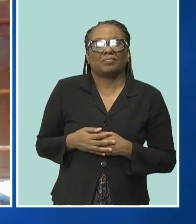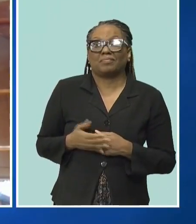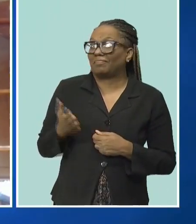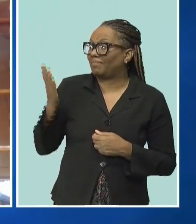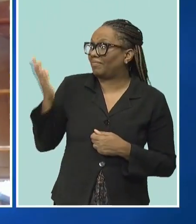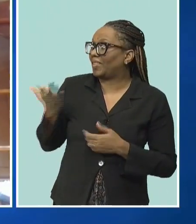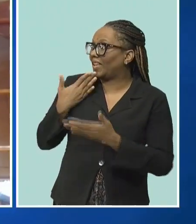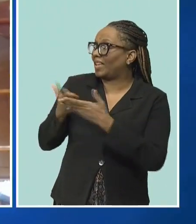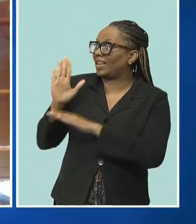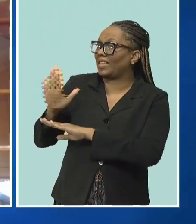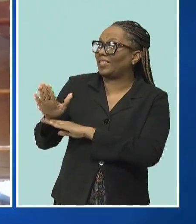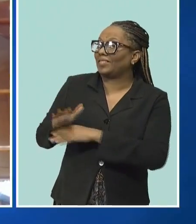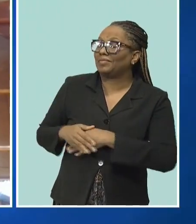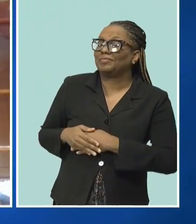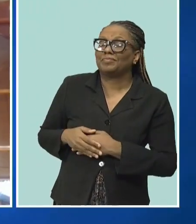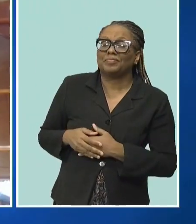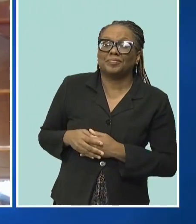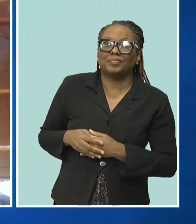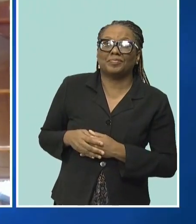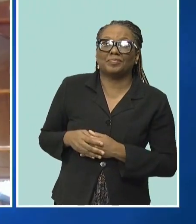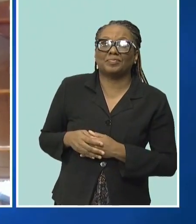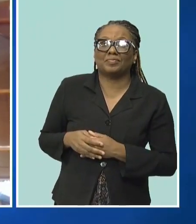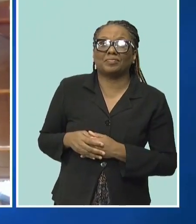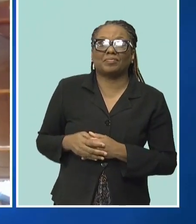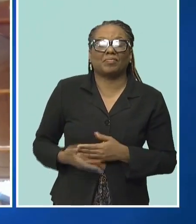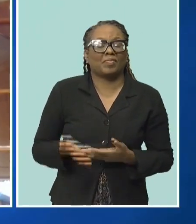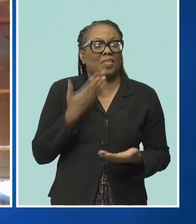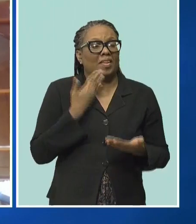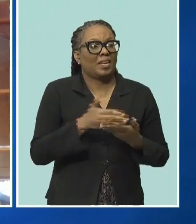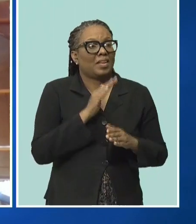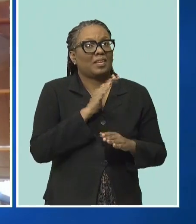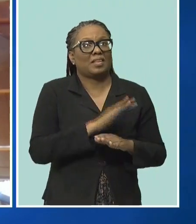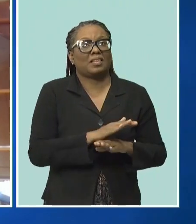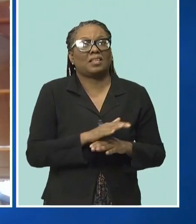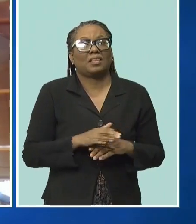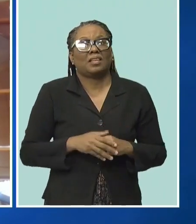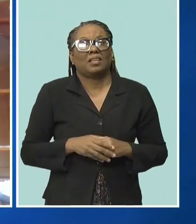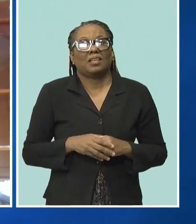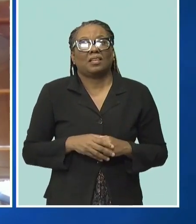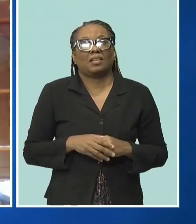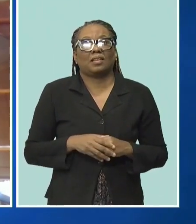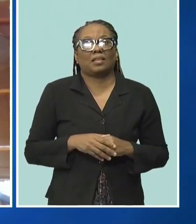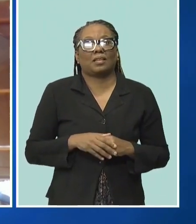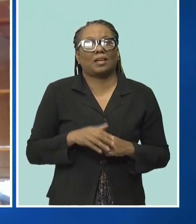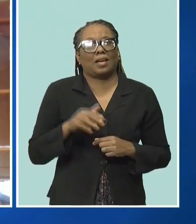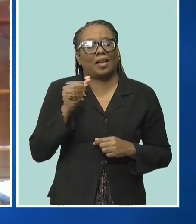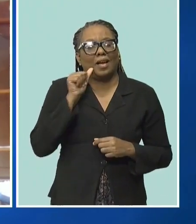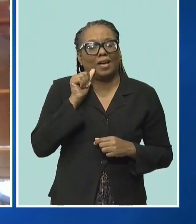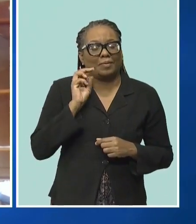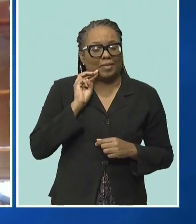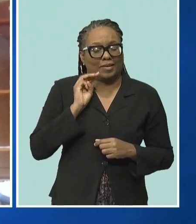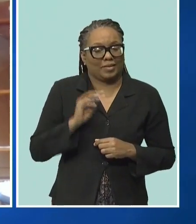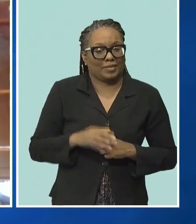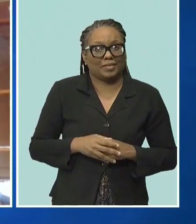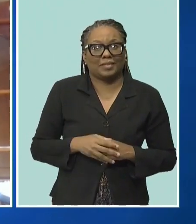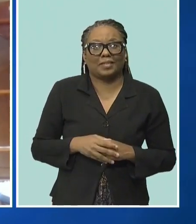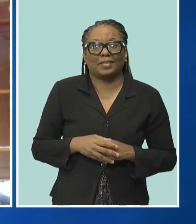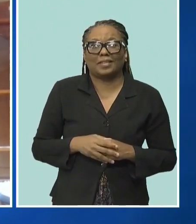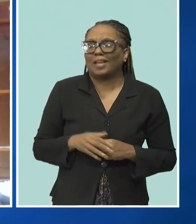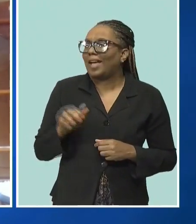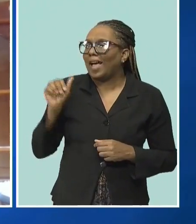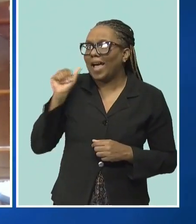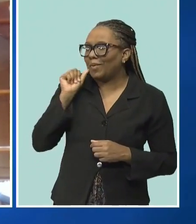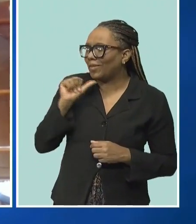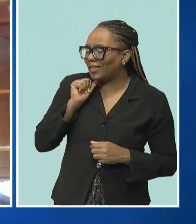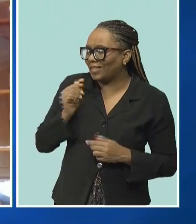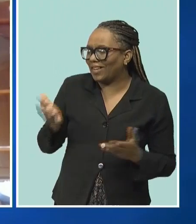Jordan, good evening to you. Good evening to you, Anne-Marie. Good evening to listeners and viewers. Well, I believe Anne-Marie's not